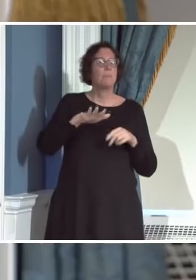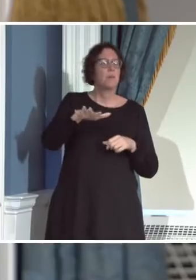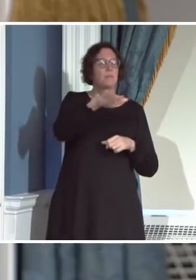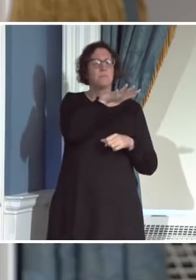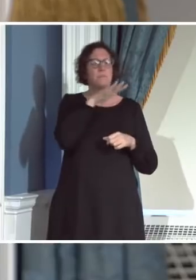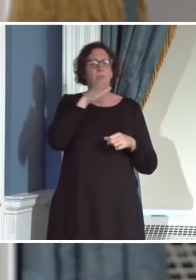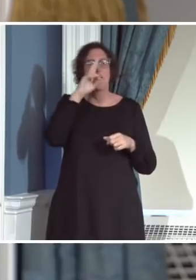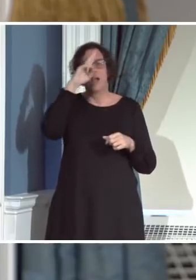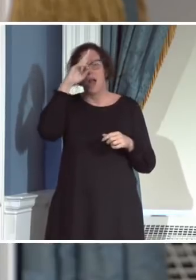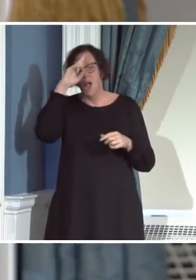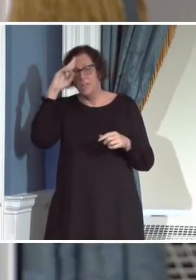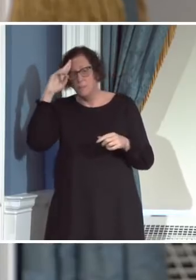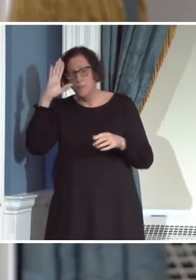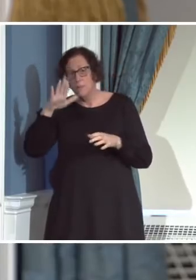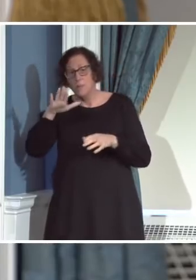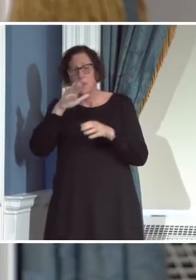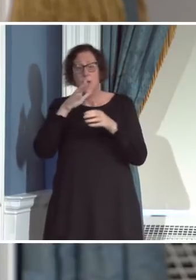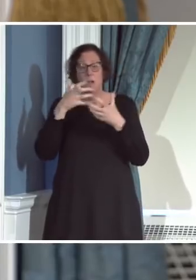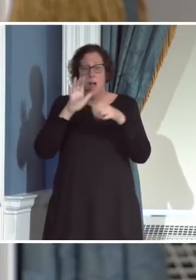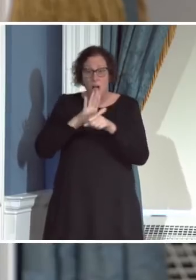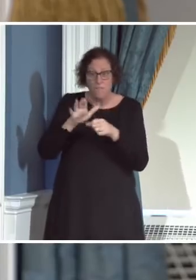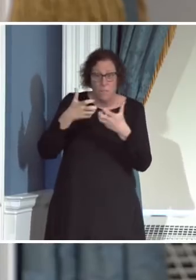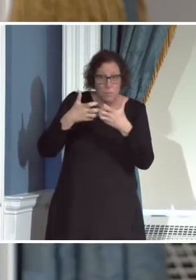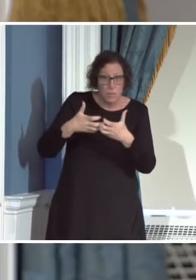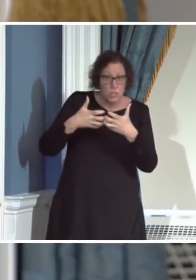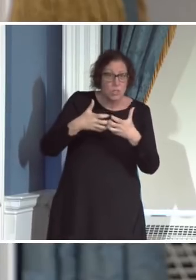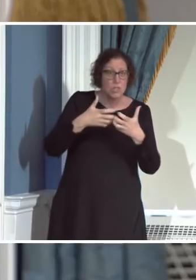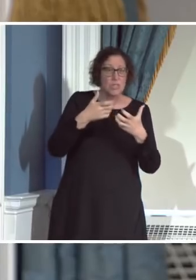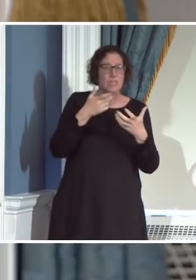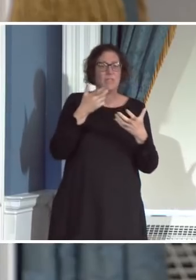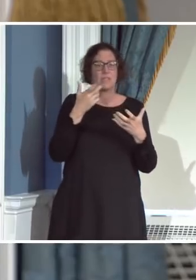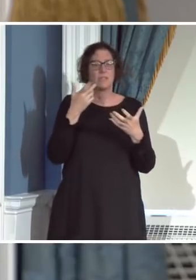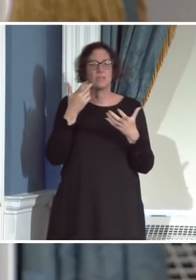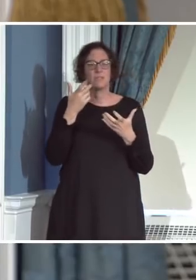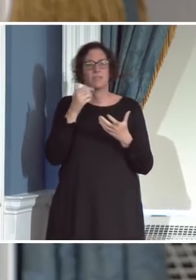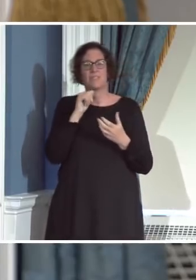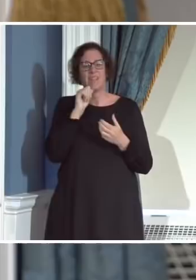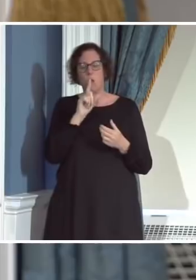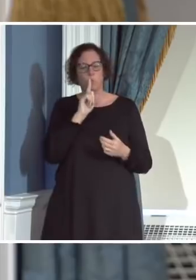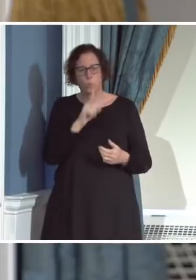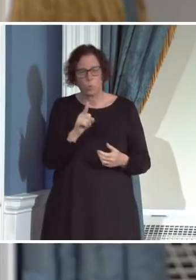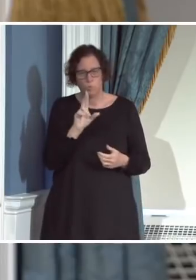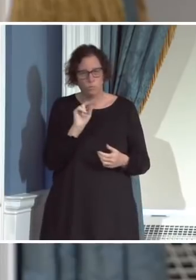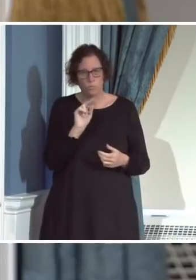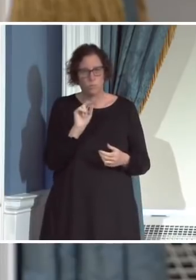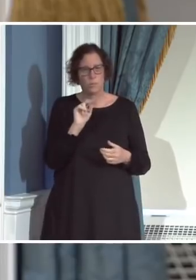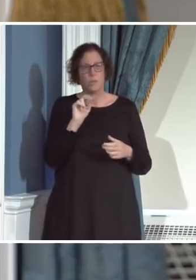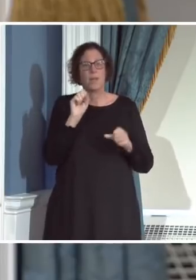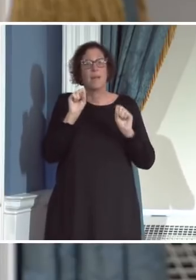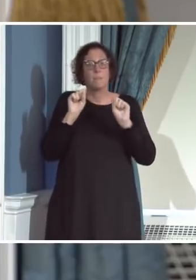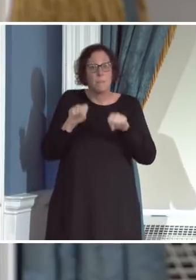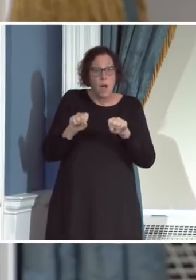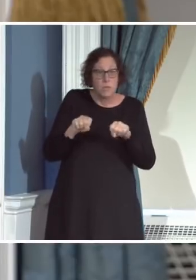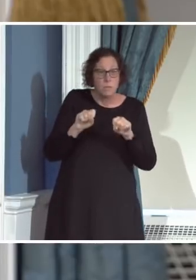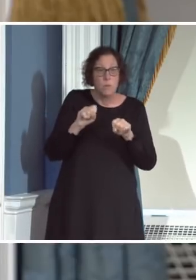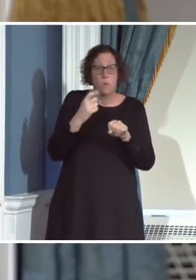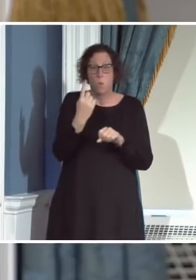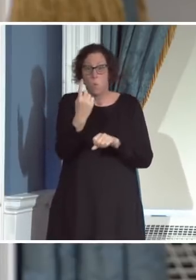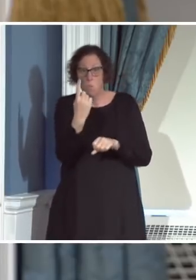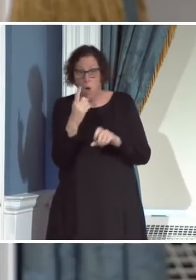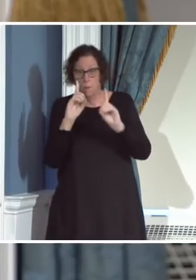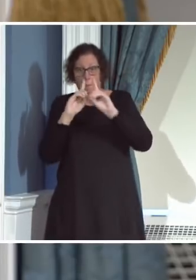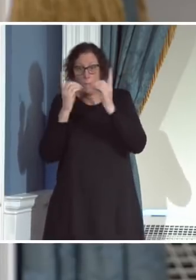any one area of the hospital, such as within the emergency department, they may not see all of the ventilators